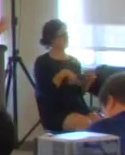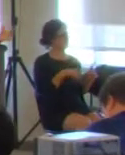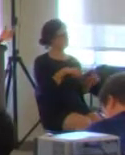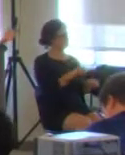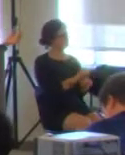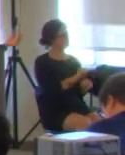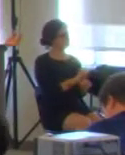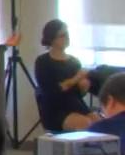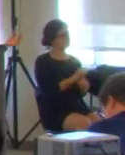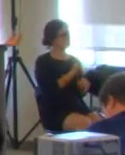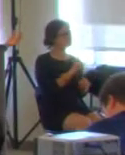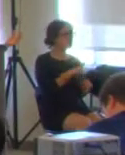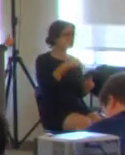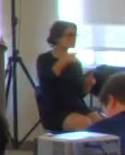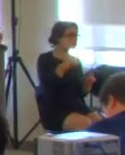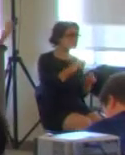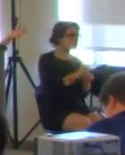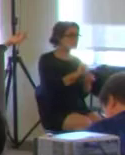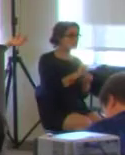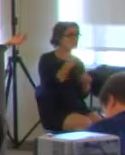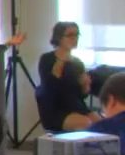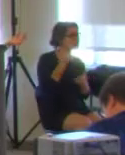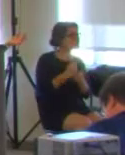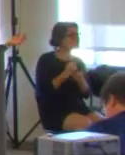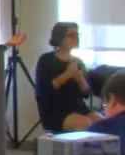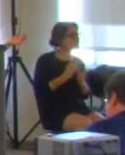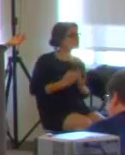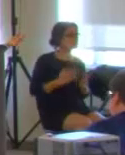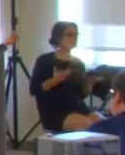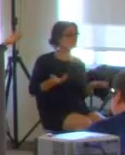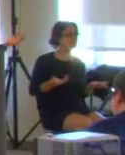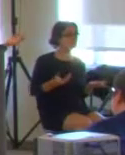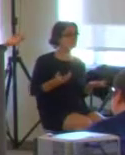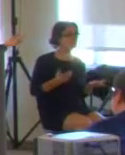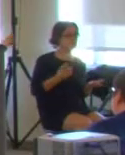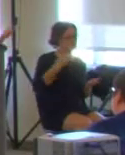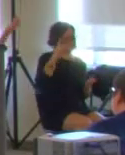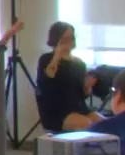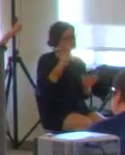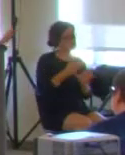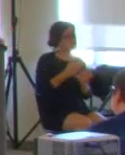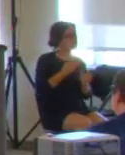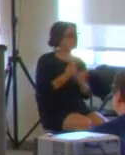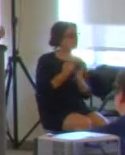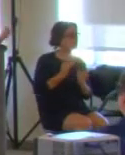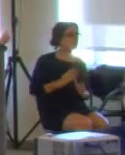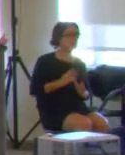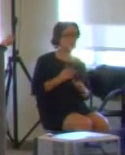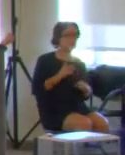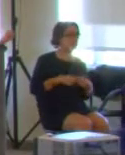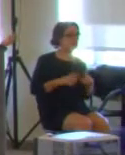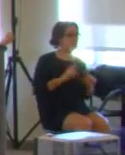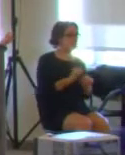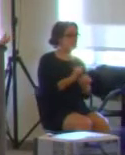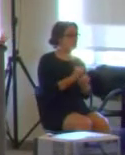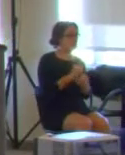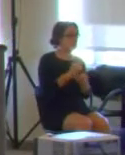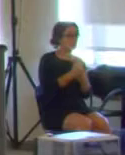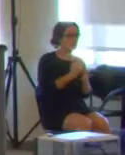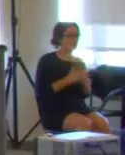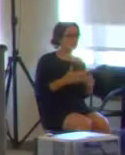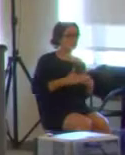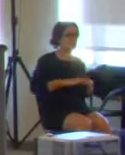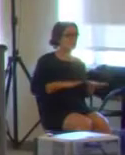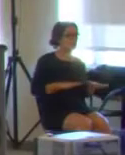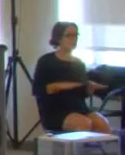at their particular job. Say they're a therapist, a psychotherapist, that would be, and they can't work as a psychotherapist